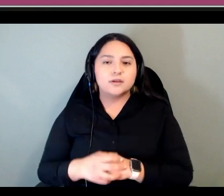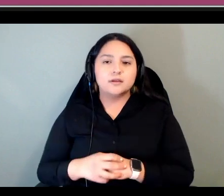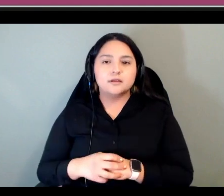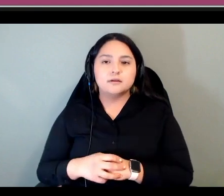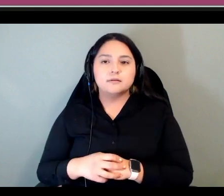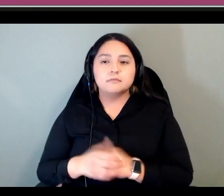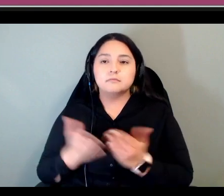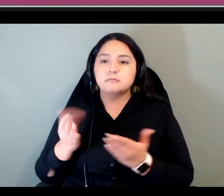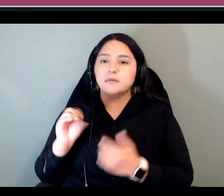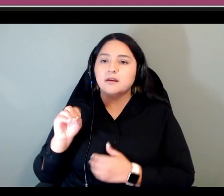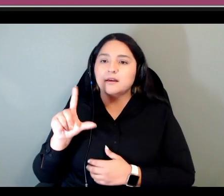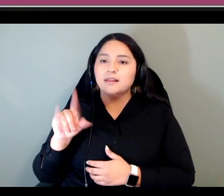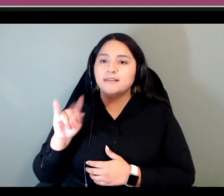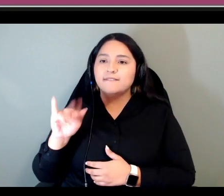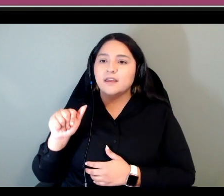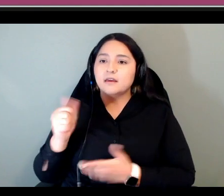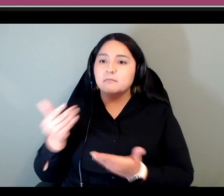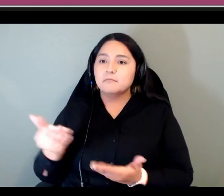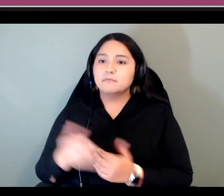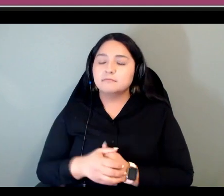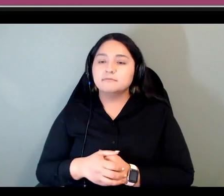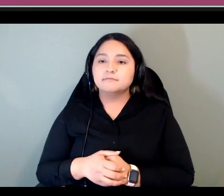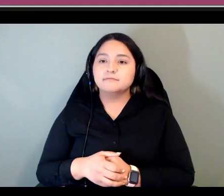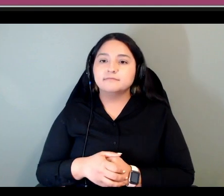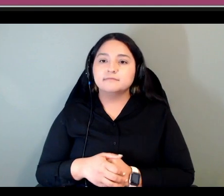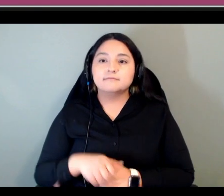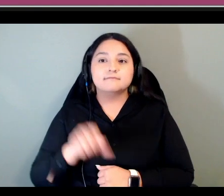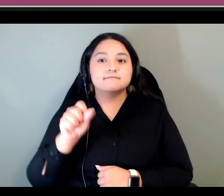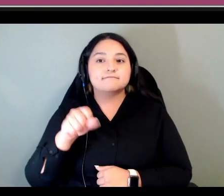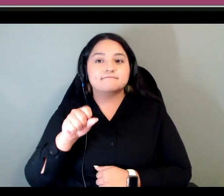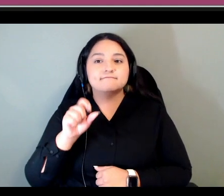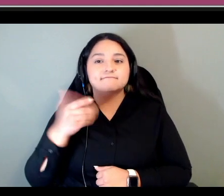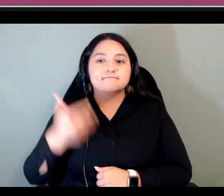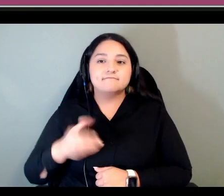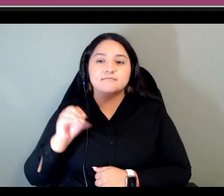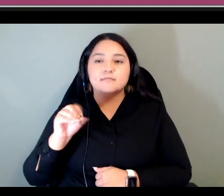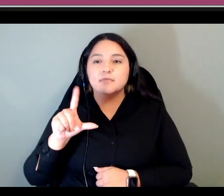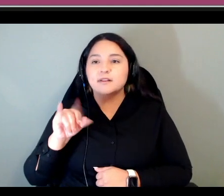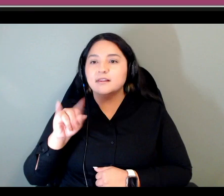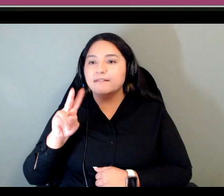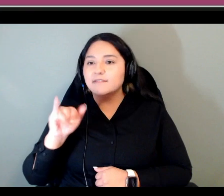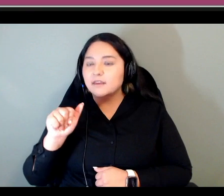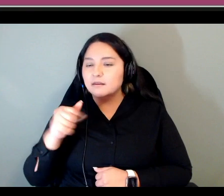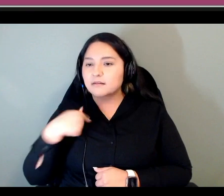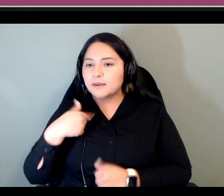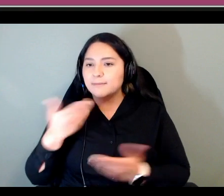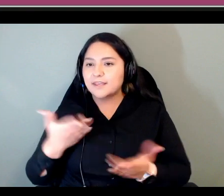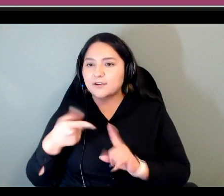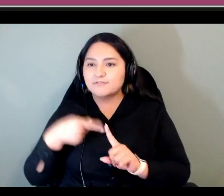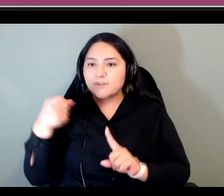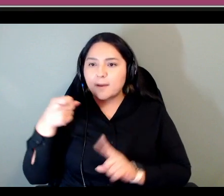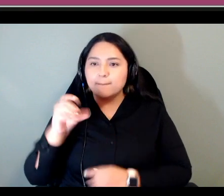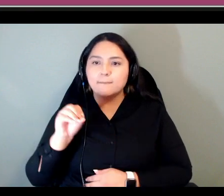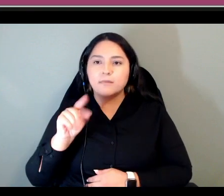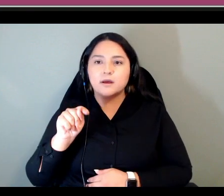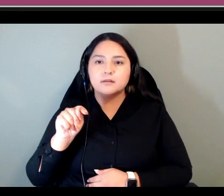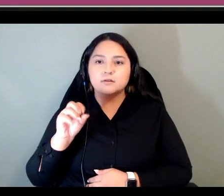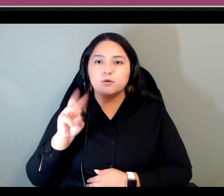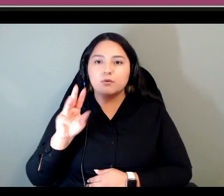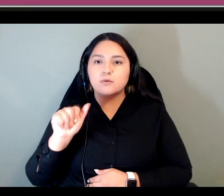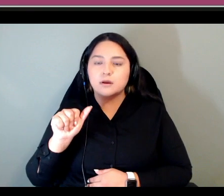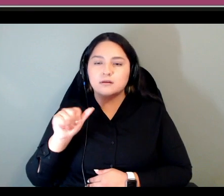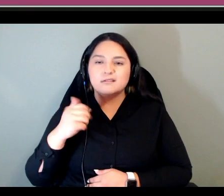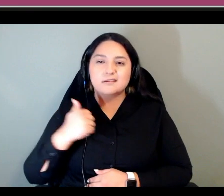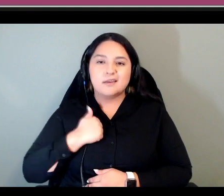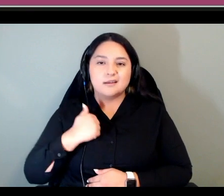Olivia? Yeah, so I'm Olivia. I am coming to you guys from Ottawa, Ontario,